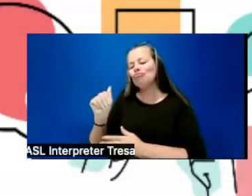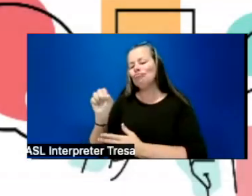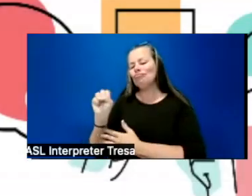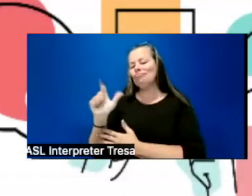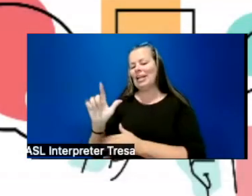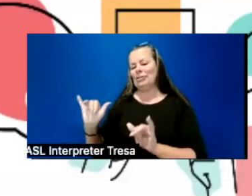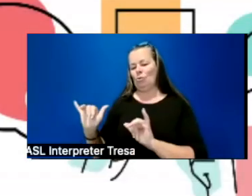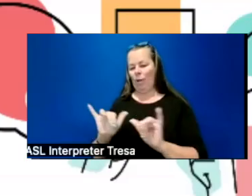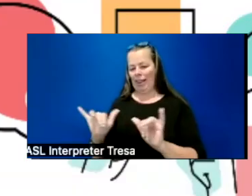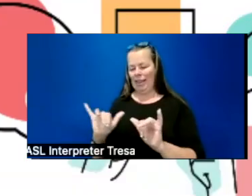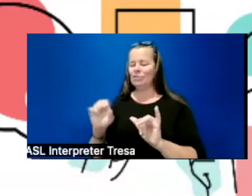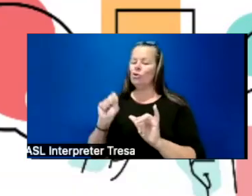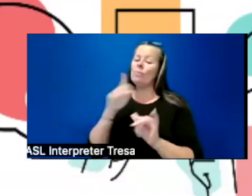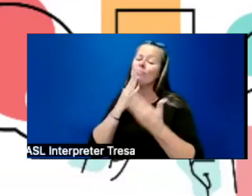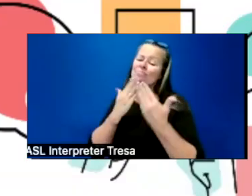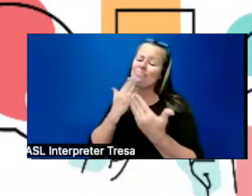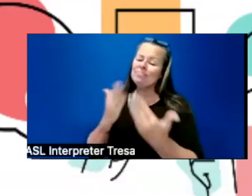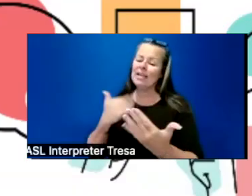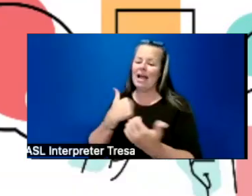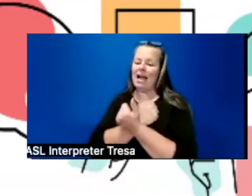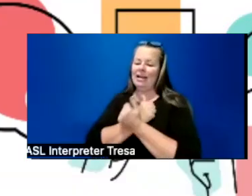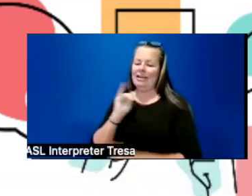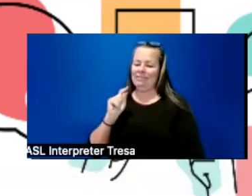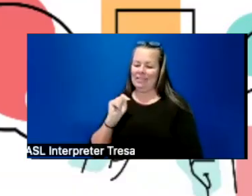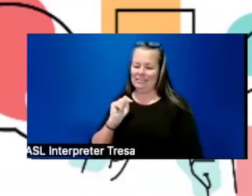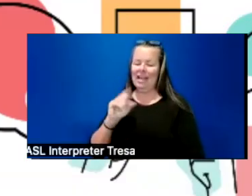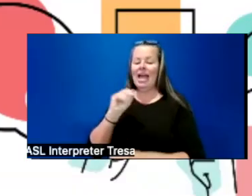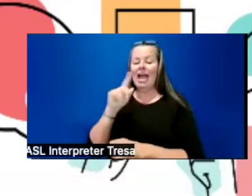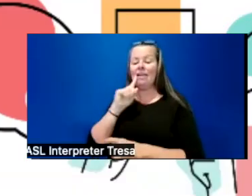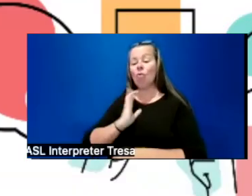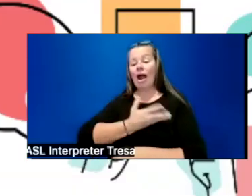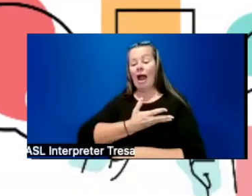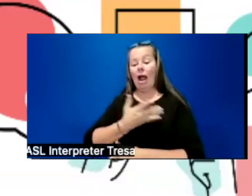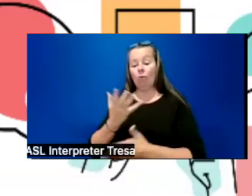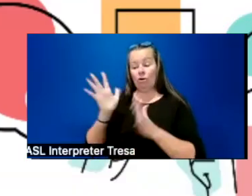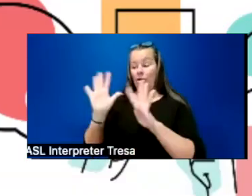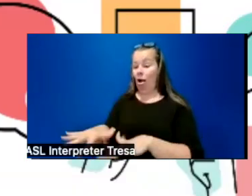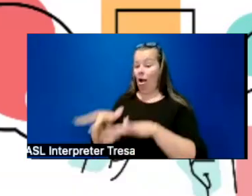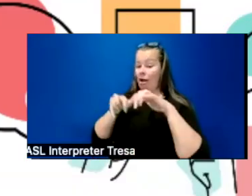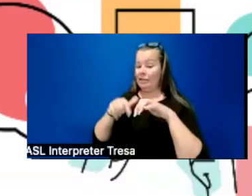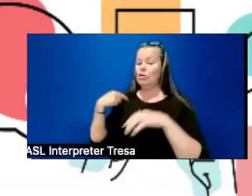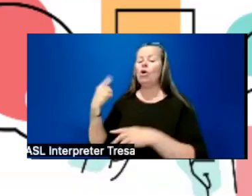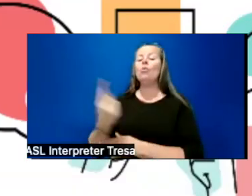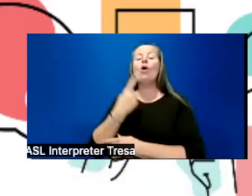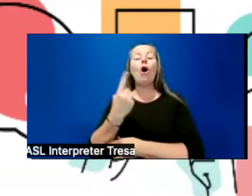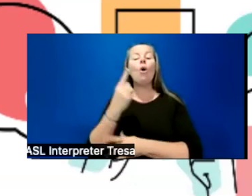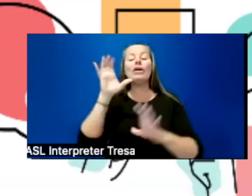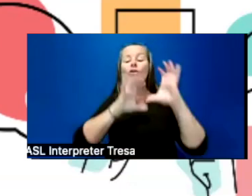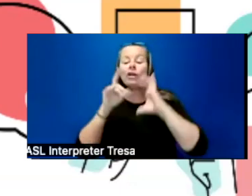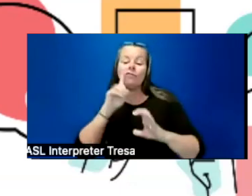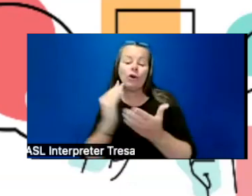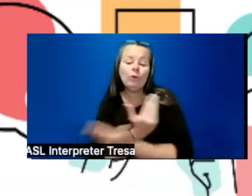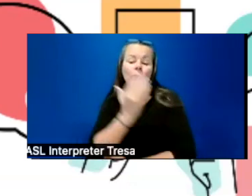thank you. I just loved it. And for our audience, we are always looking for new speakers and new